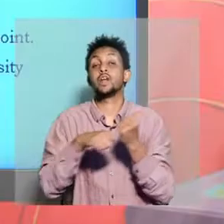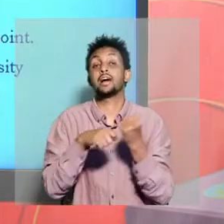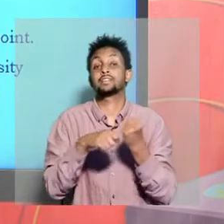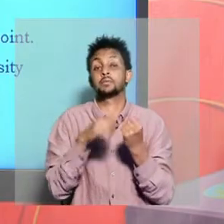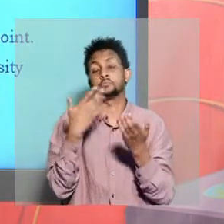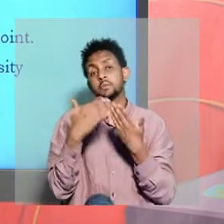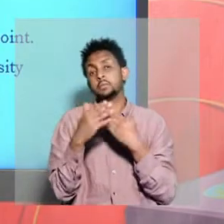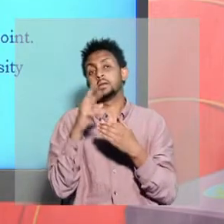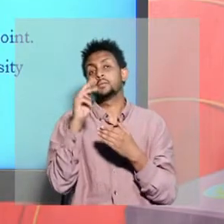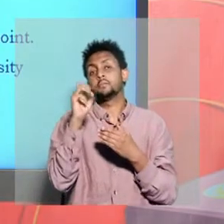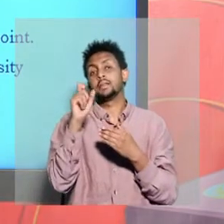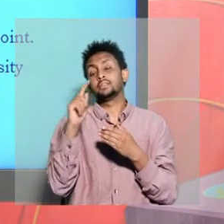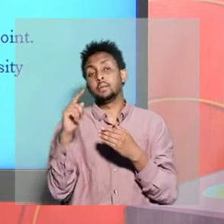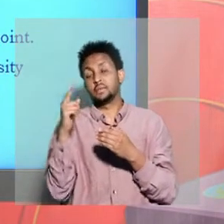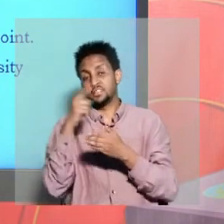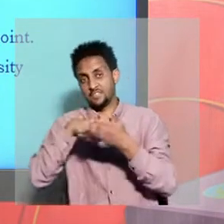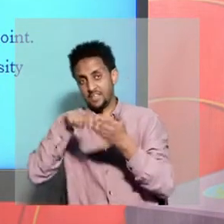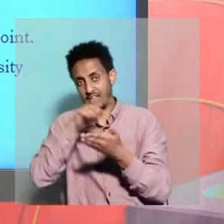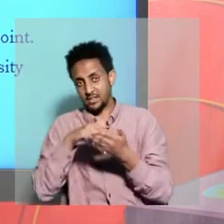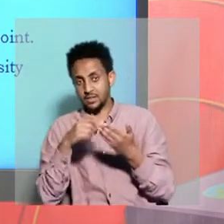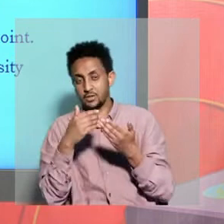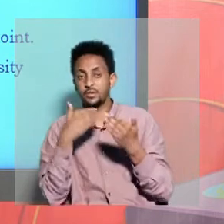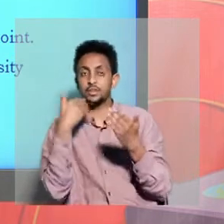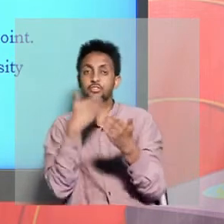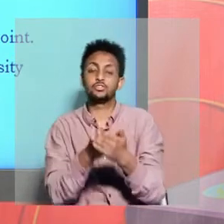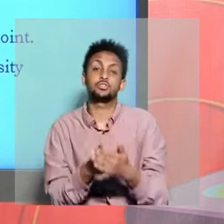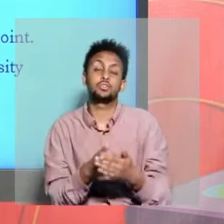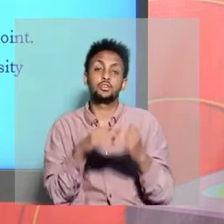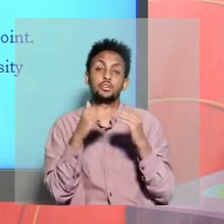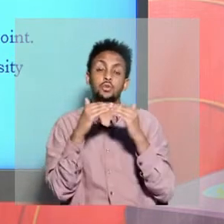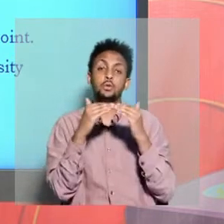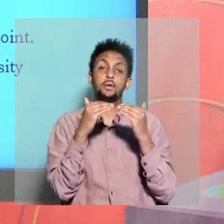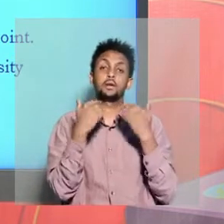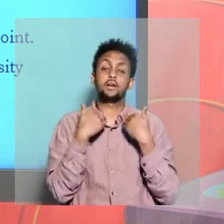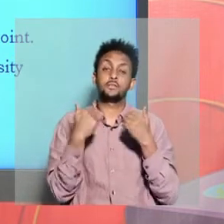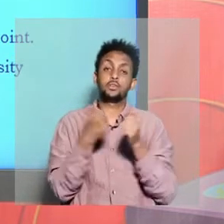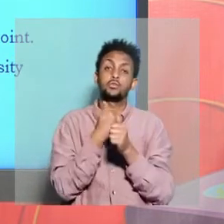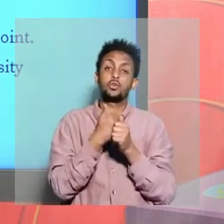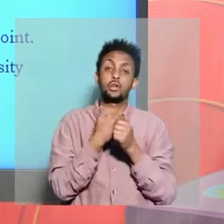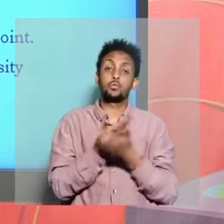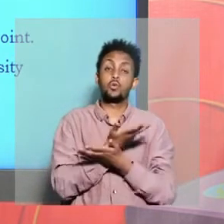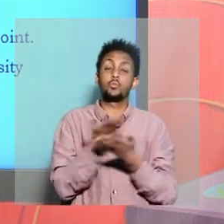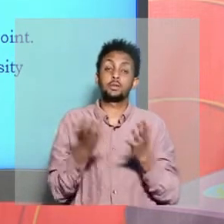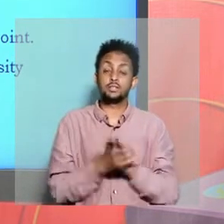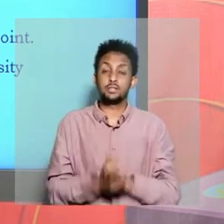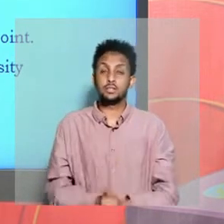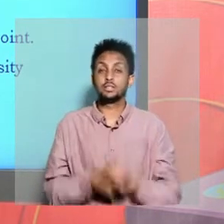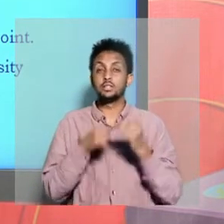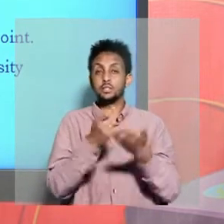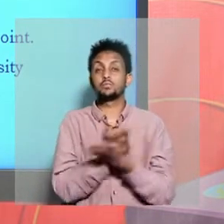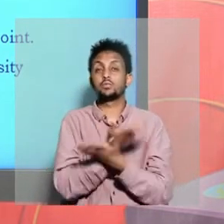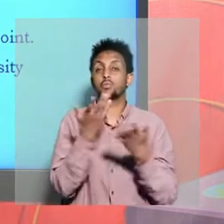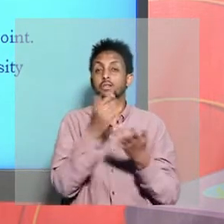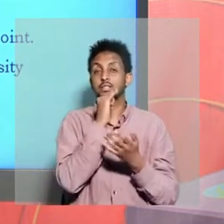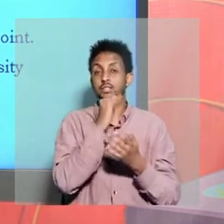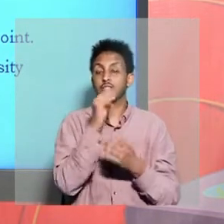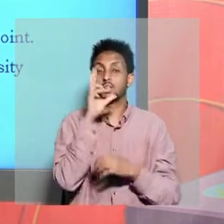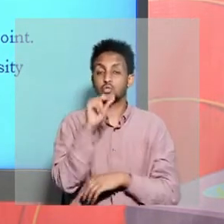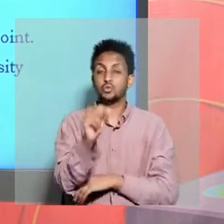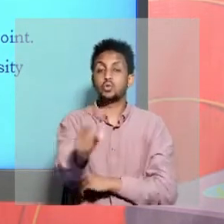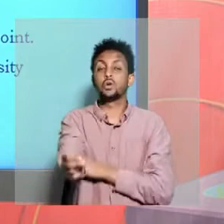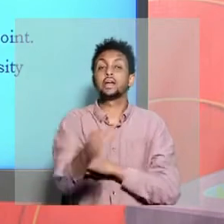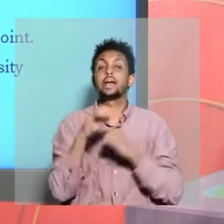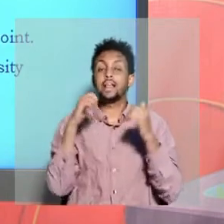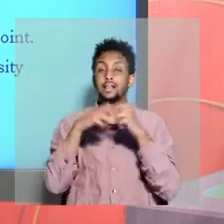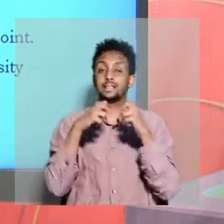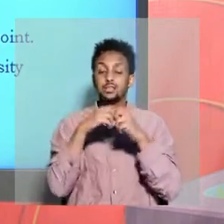it might be a metallic sphere, reach in electrostatic equilibrium has the following properties. And these properties is there is no electric